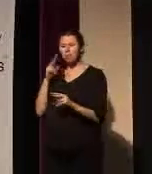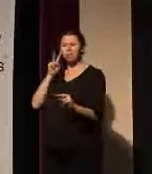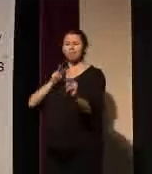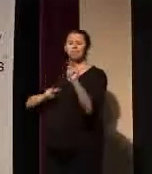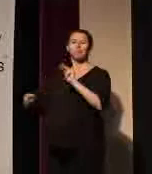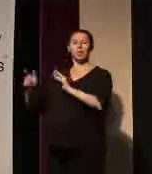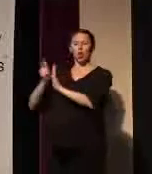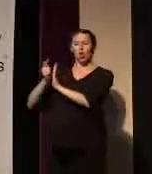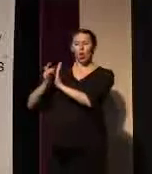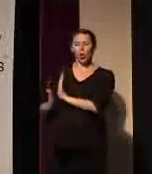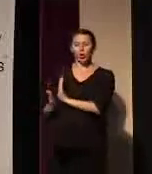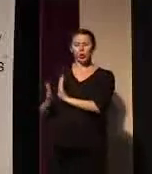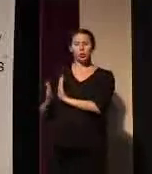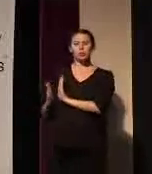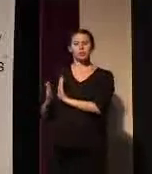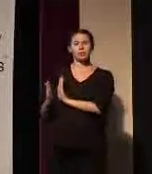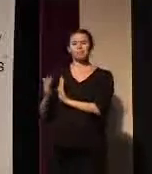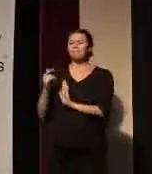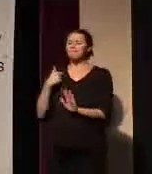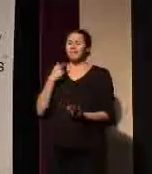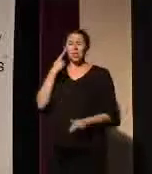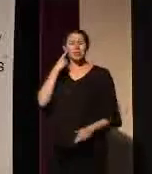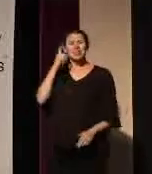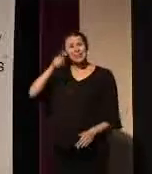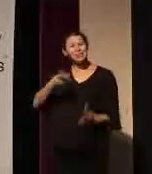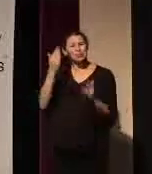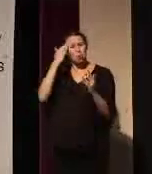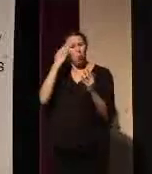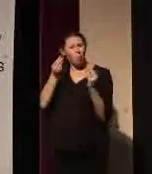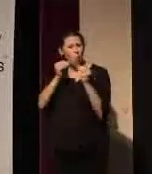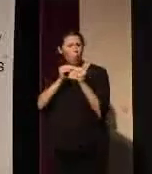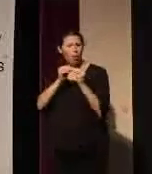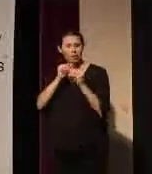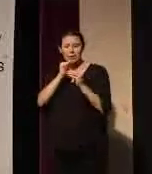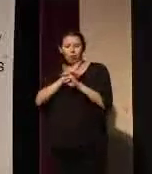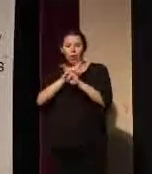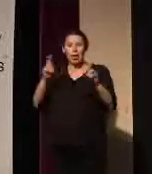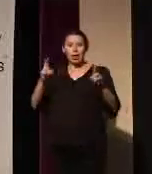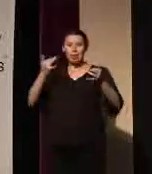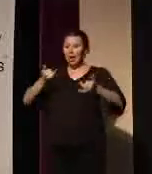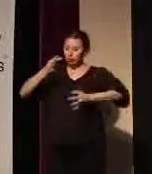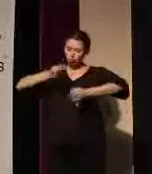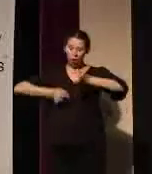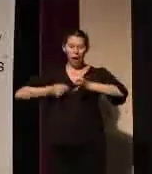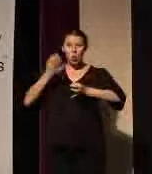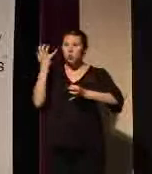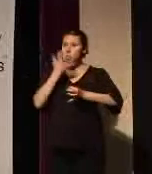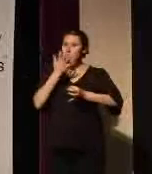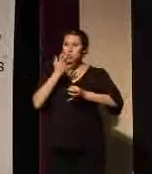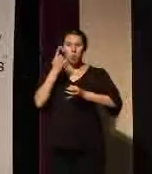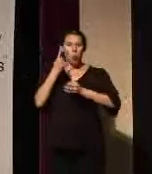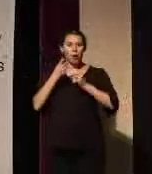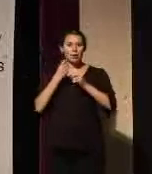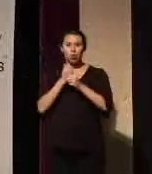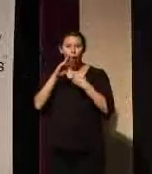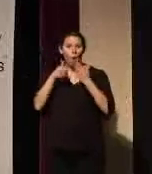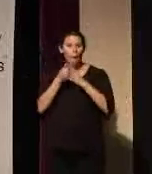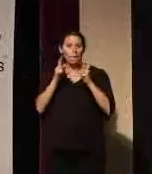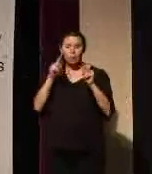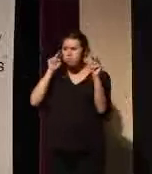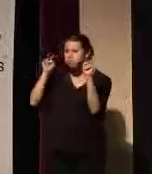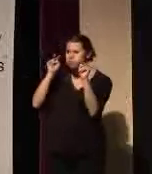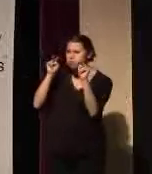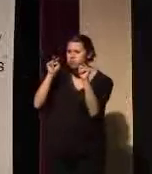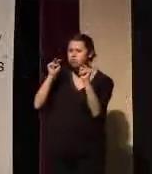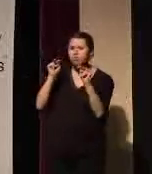not ready to be done. I needed to know what happened. This was the trial of the year. This is a trial that we all watched.